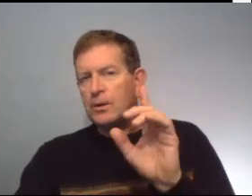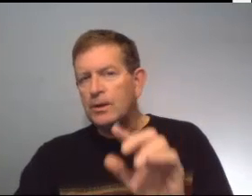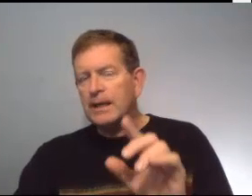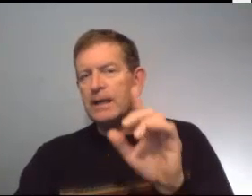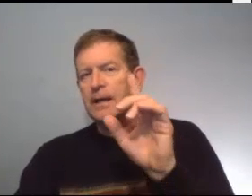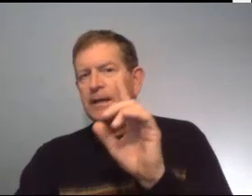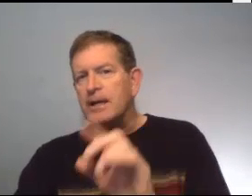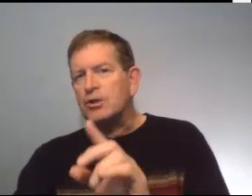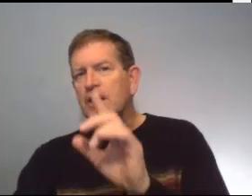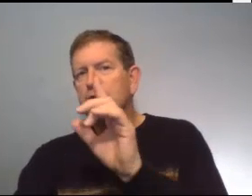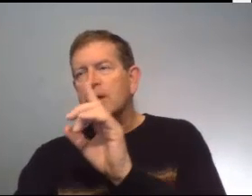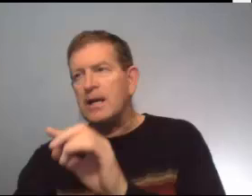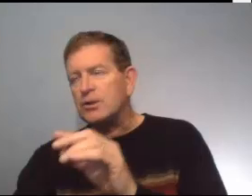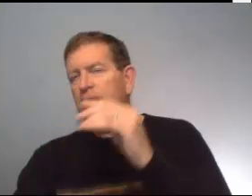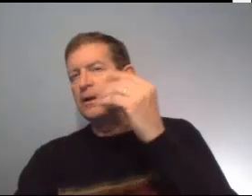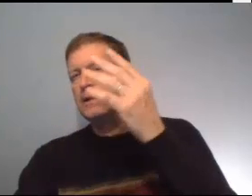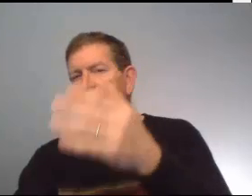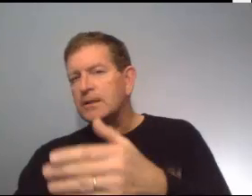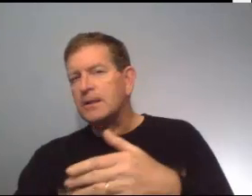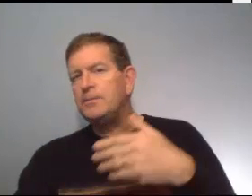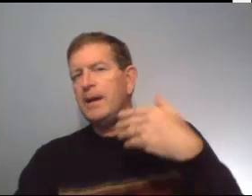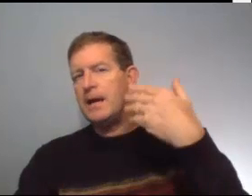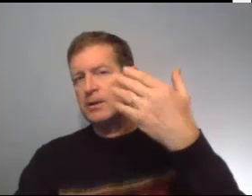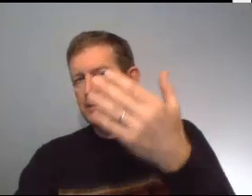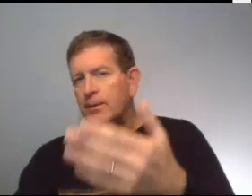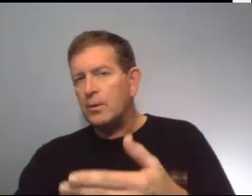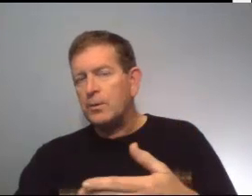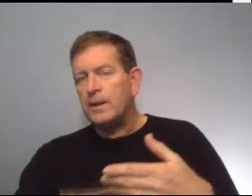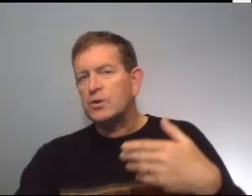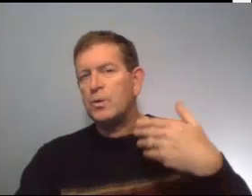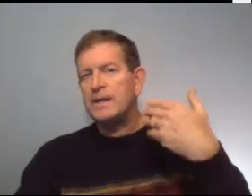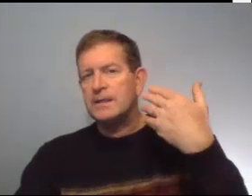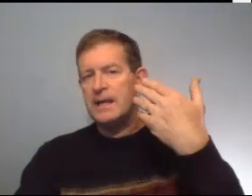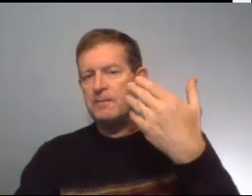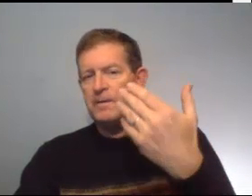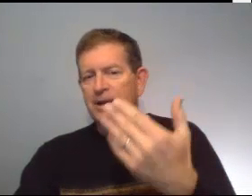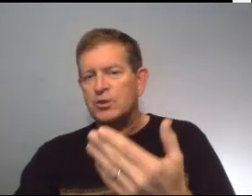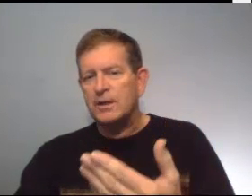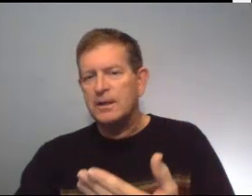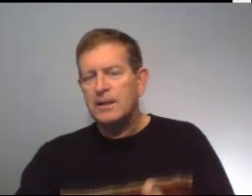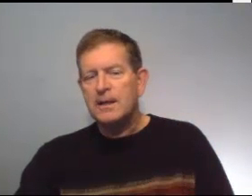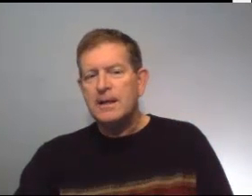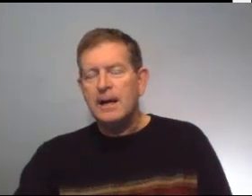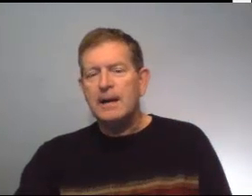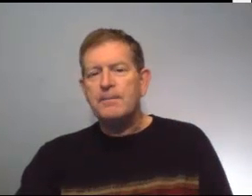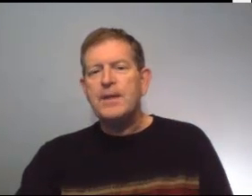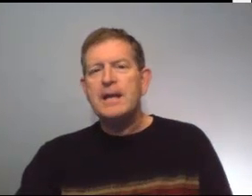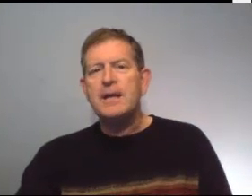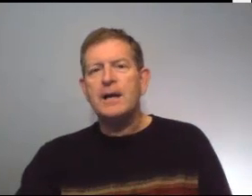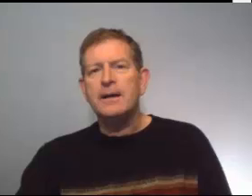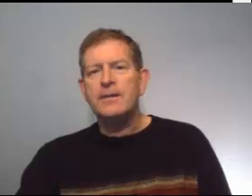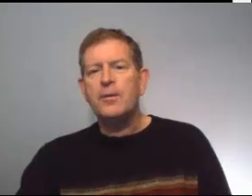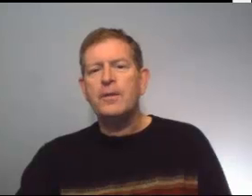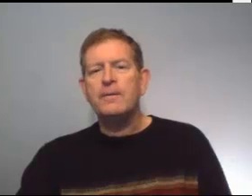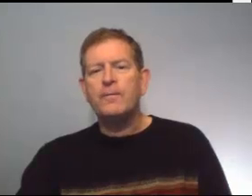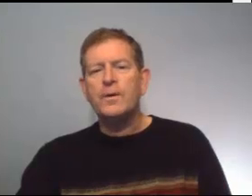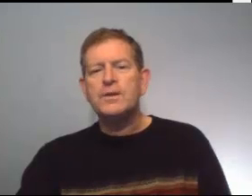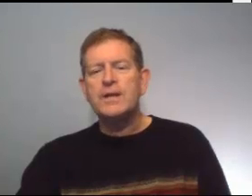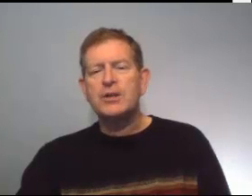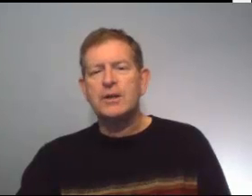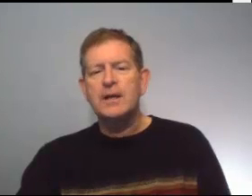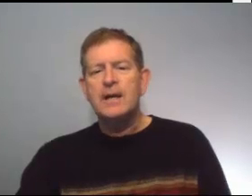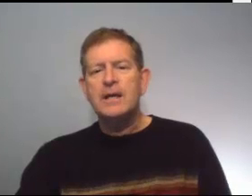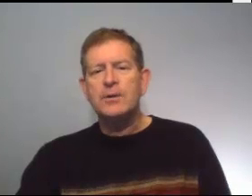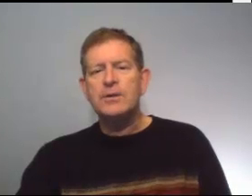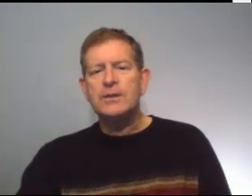so you click on each conjugation and listen to the patterns. Maybe go through that twice in that fashion. Then in the